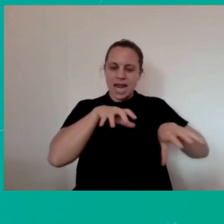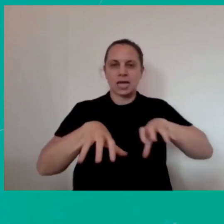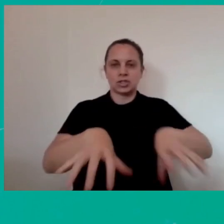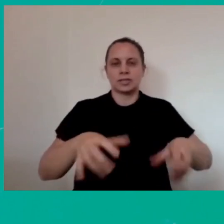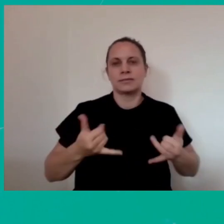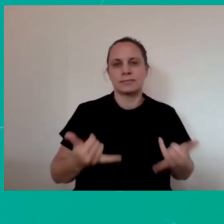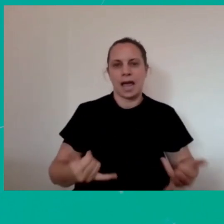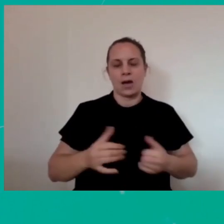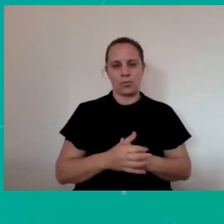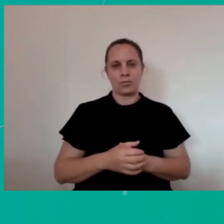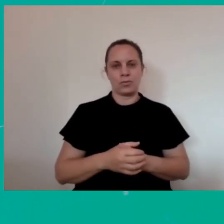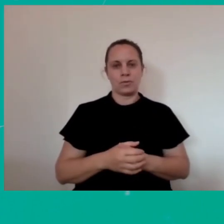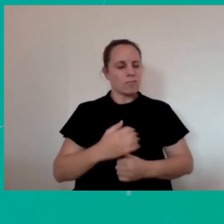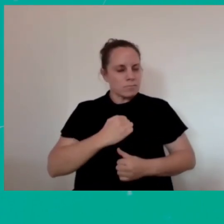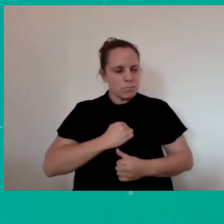To my knowledge,